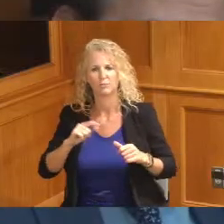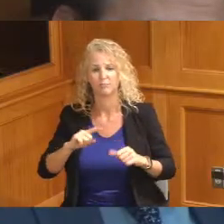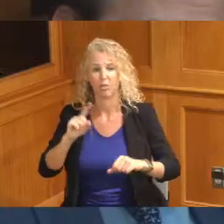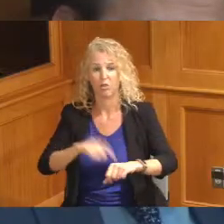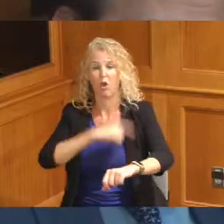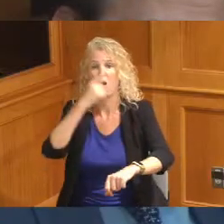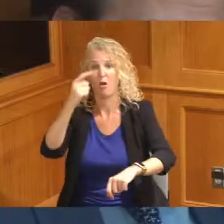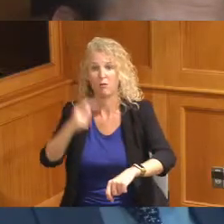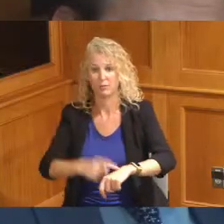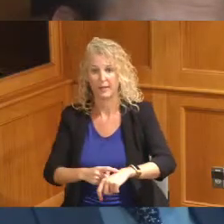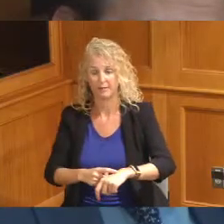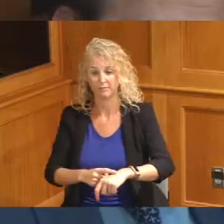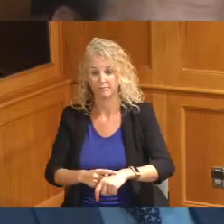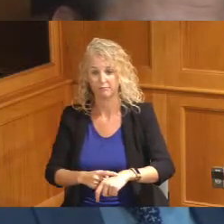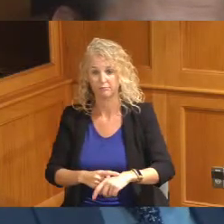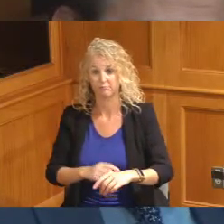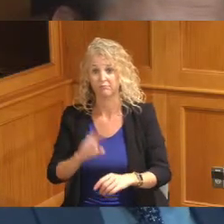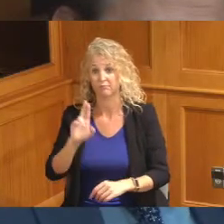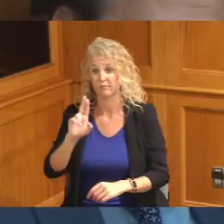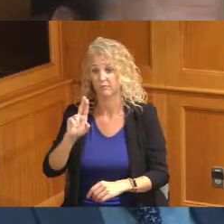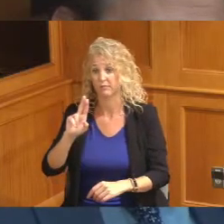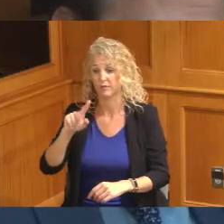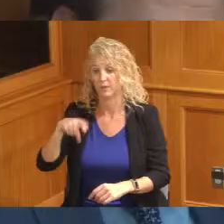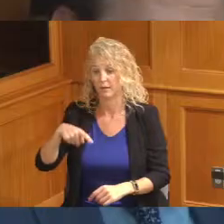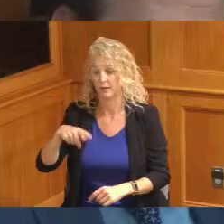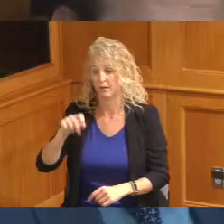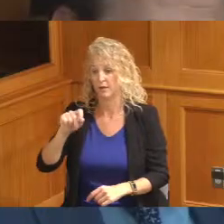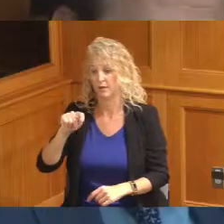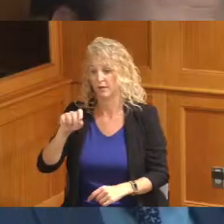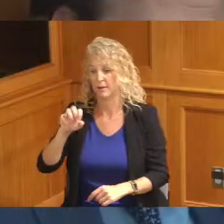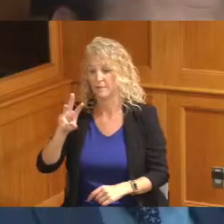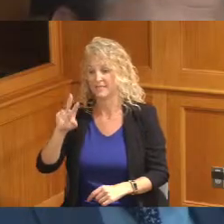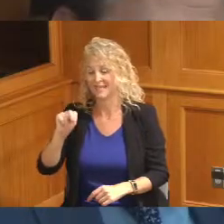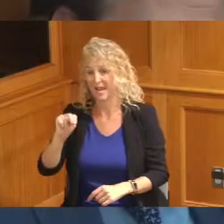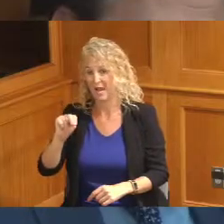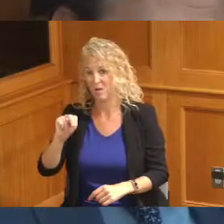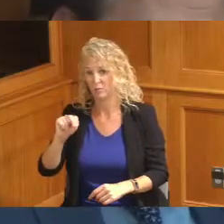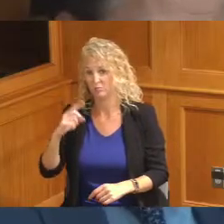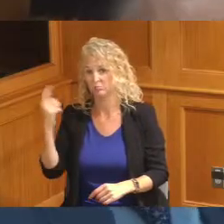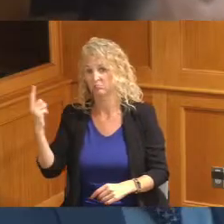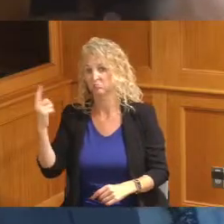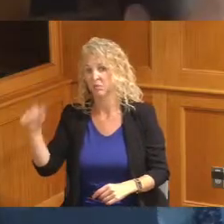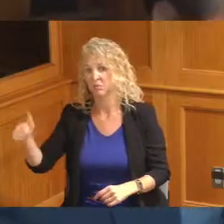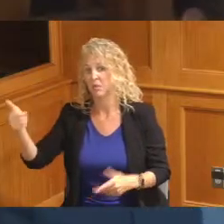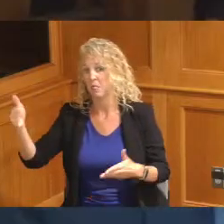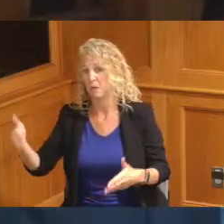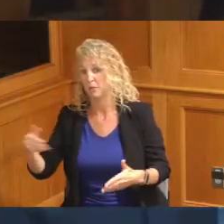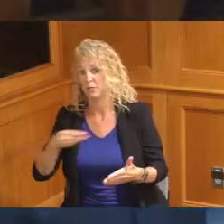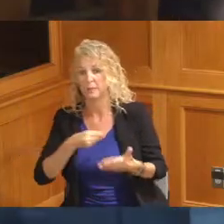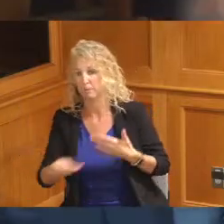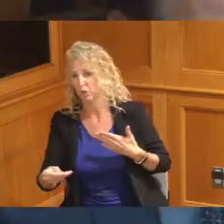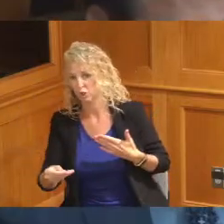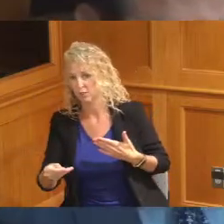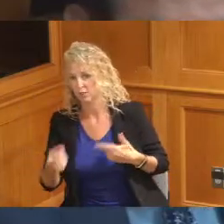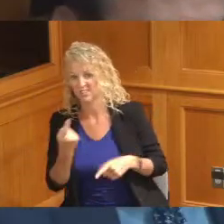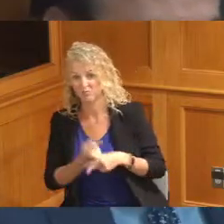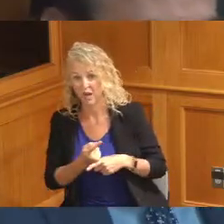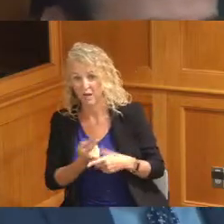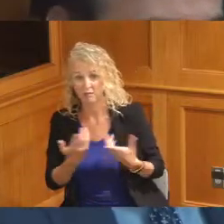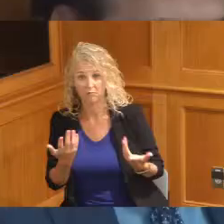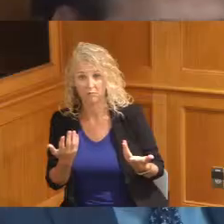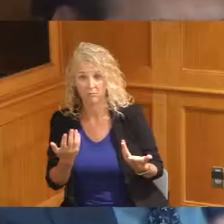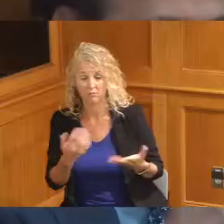term, because Uptown right now, but long term, someone else comes in and, into